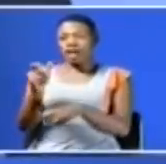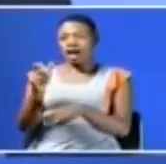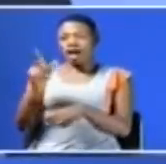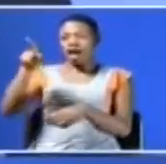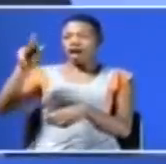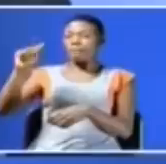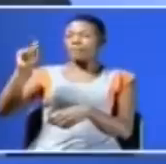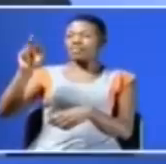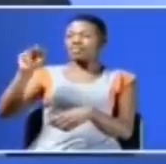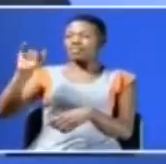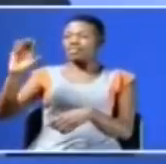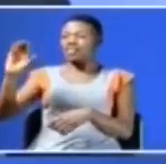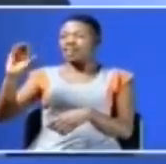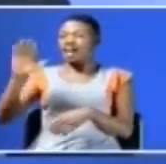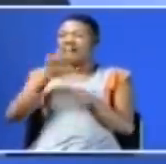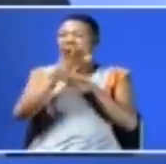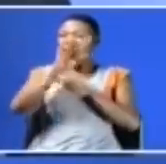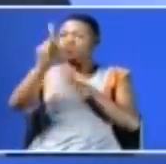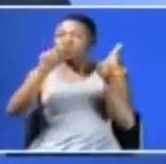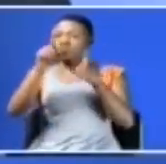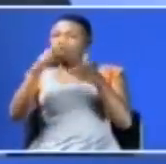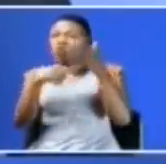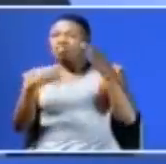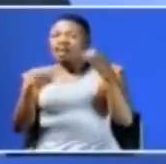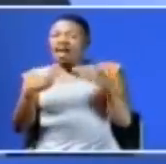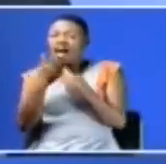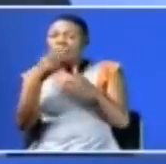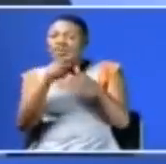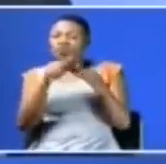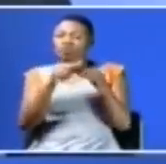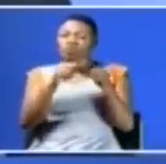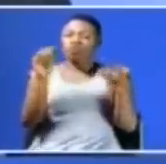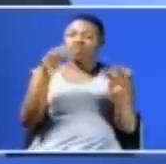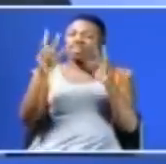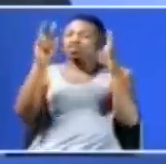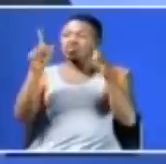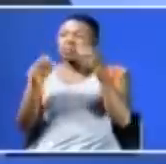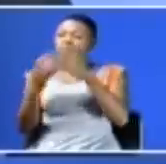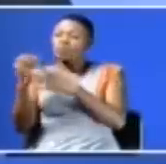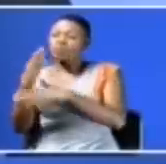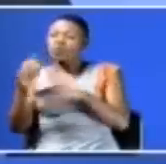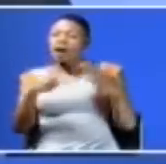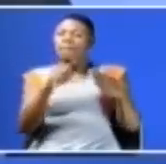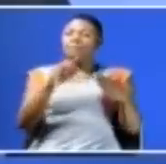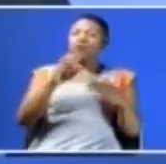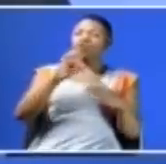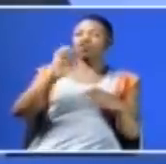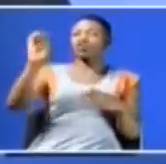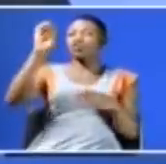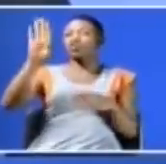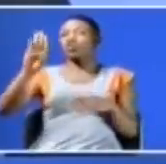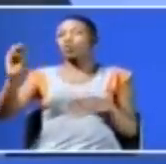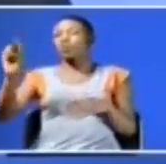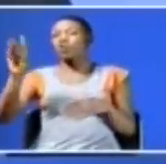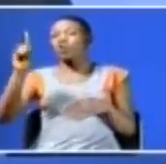and asking for questions, what happened to all the issues he raised about whether it was the SGR, the Eurobond at the time during the